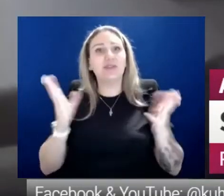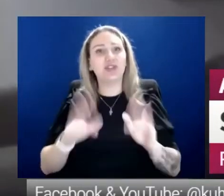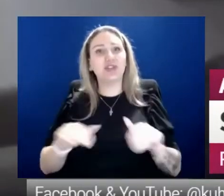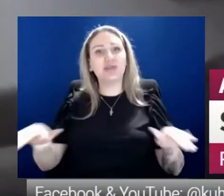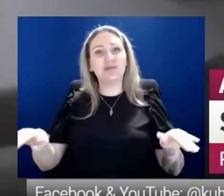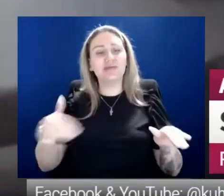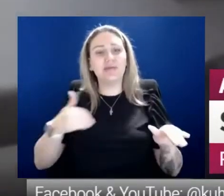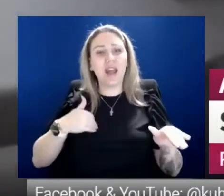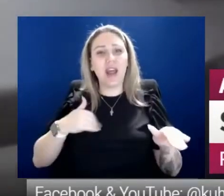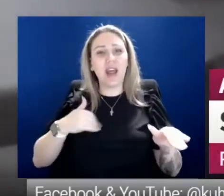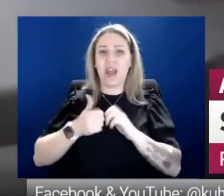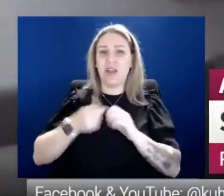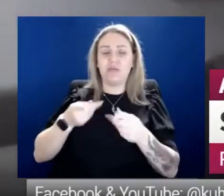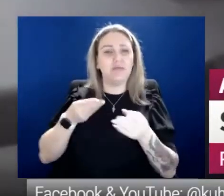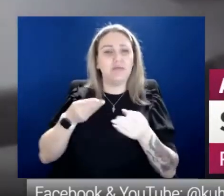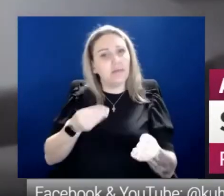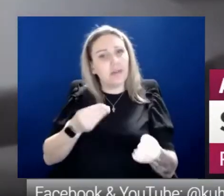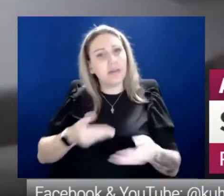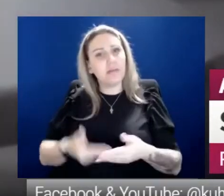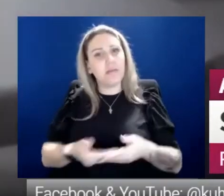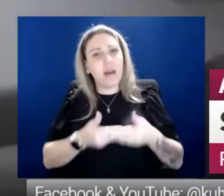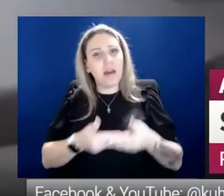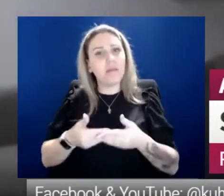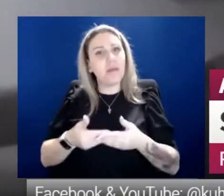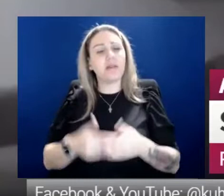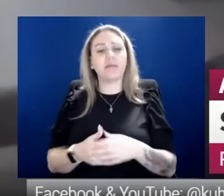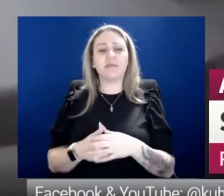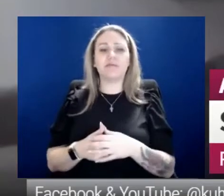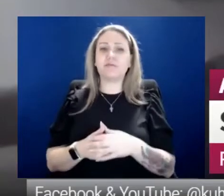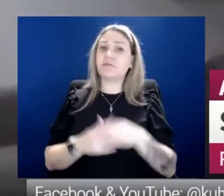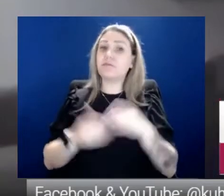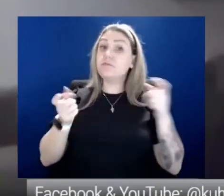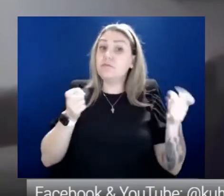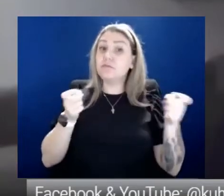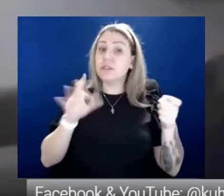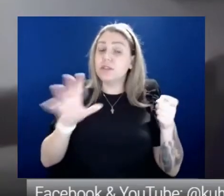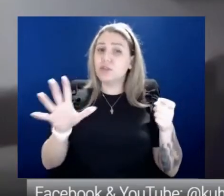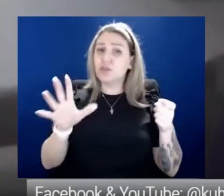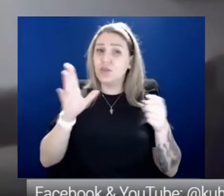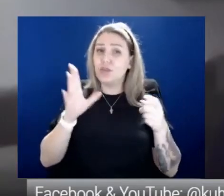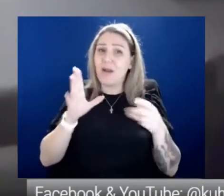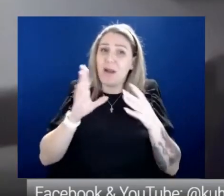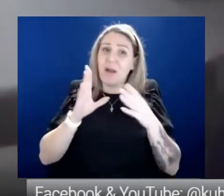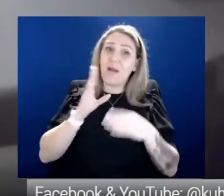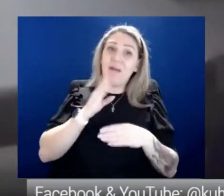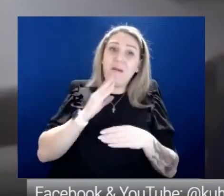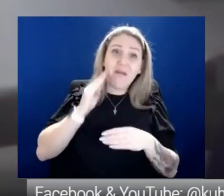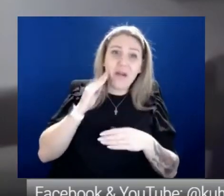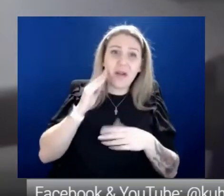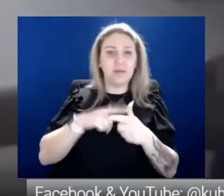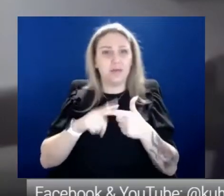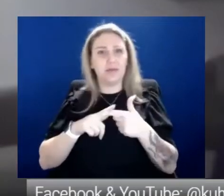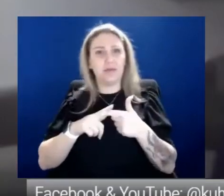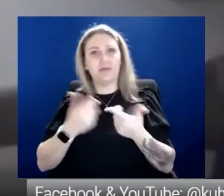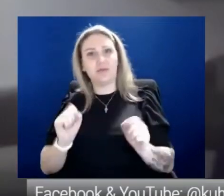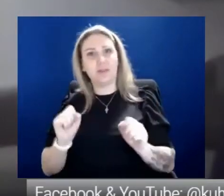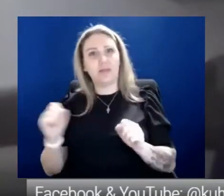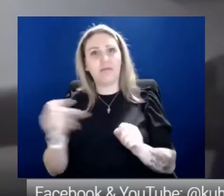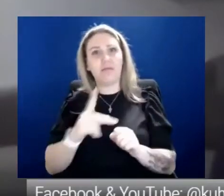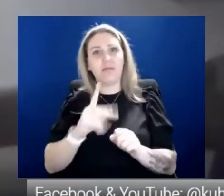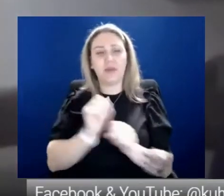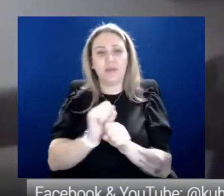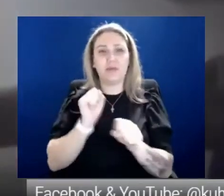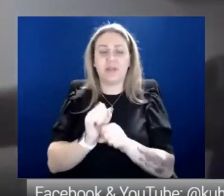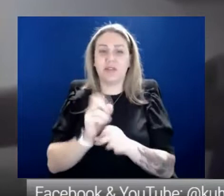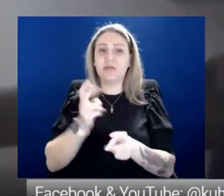your baby, and managing your home, but then also trying to get back to work. It's tricky. And I think